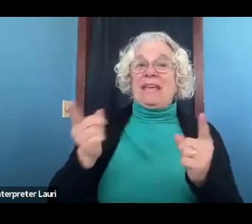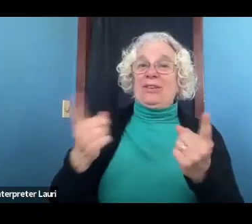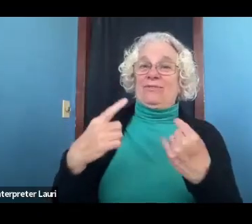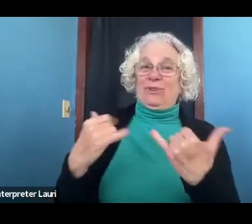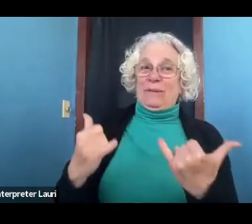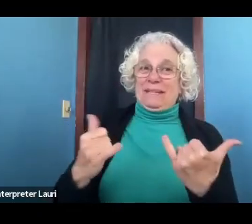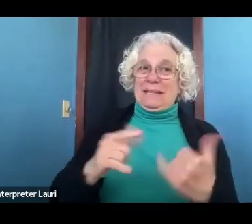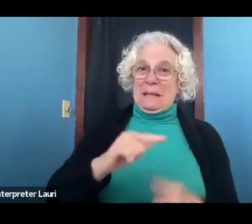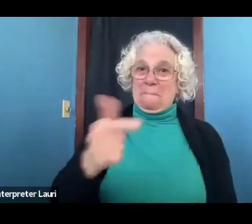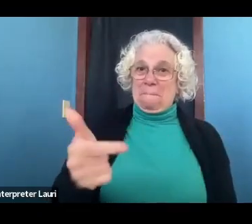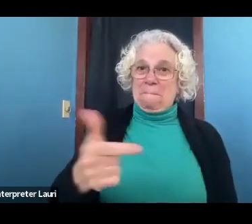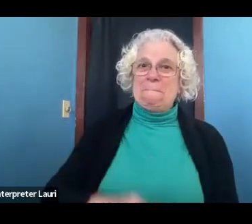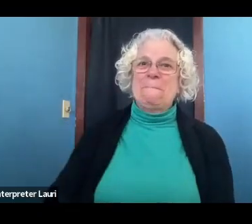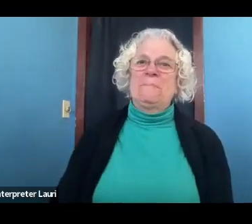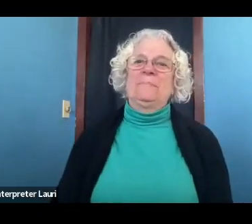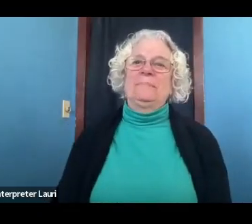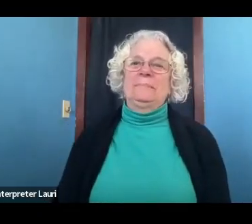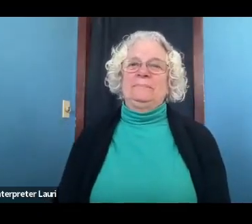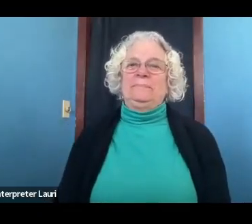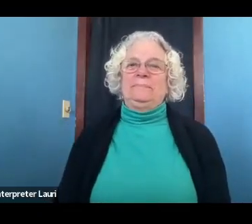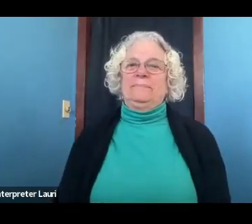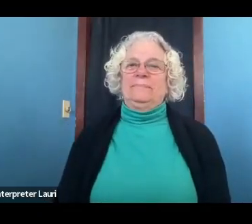to you.